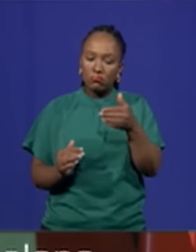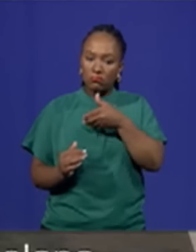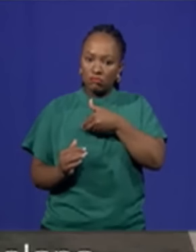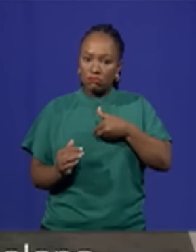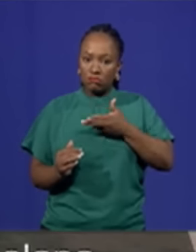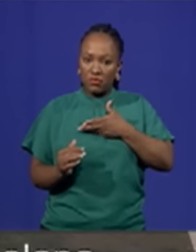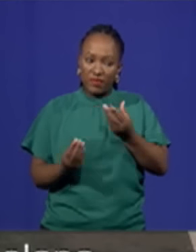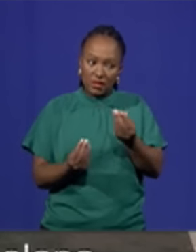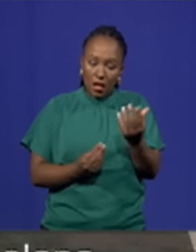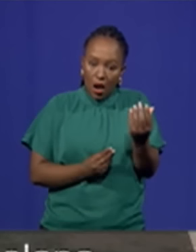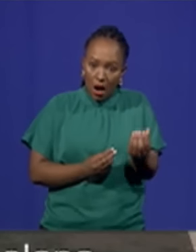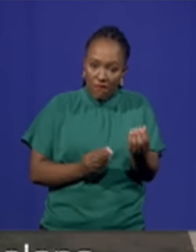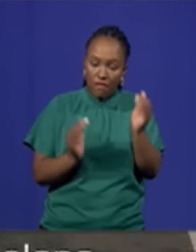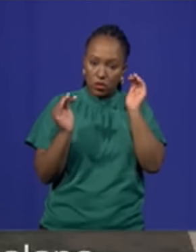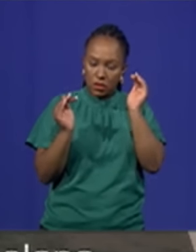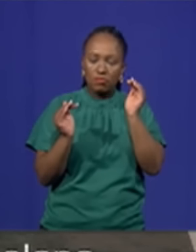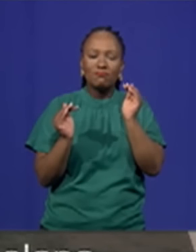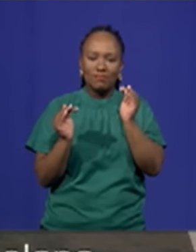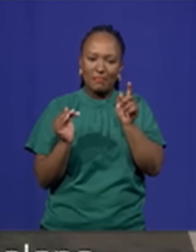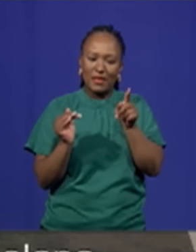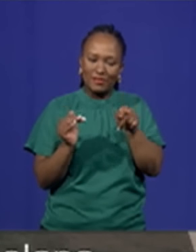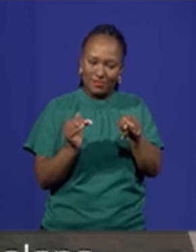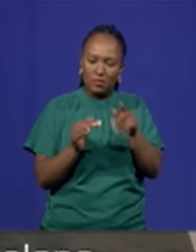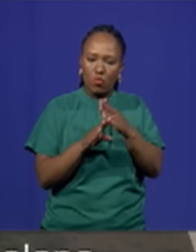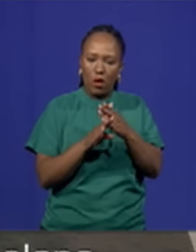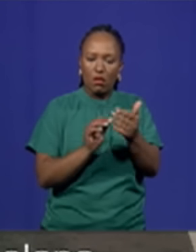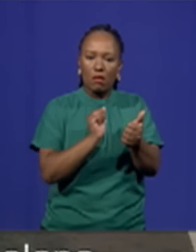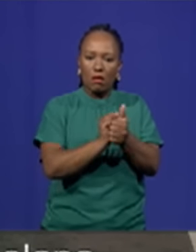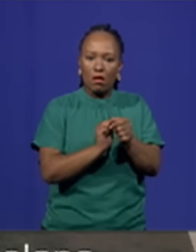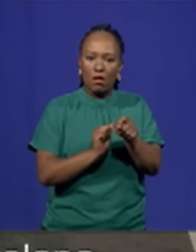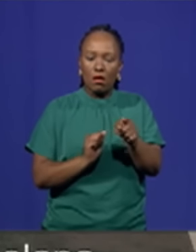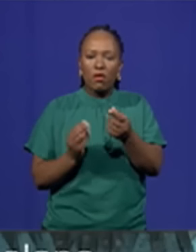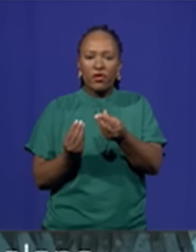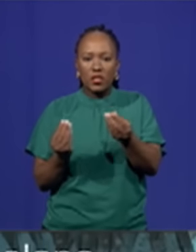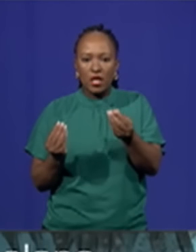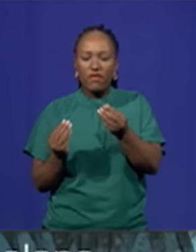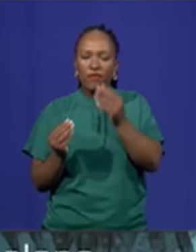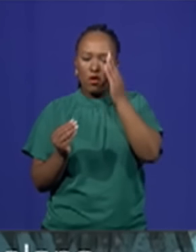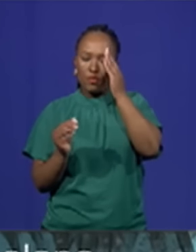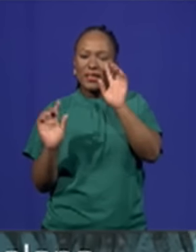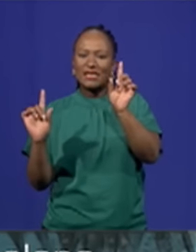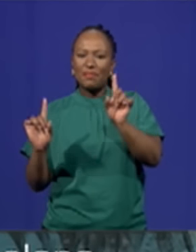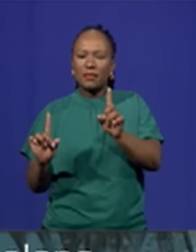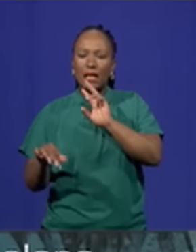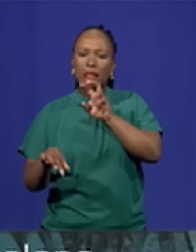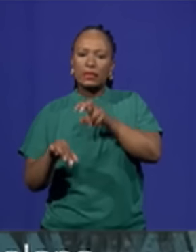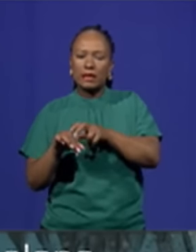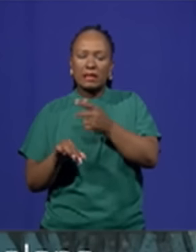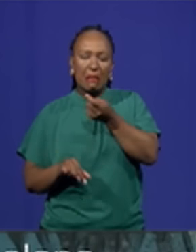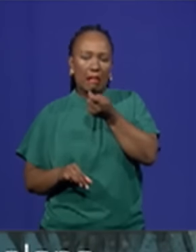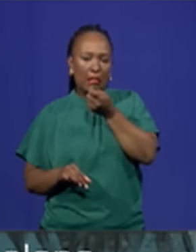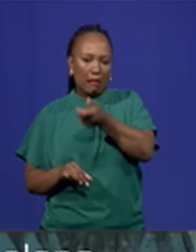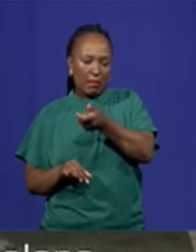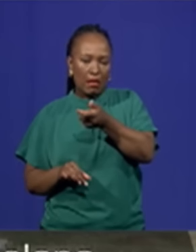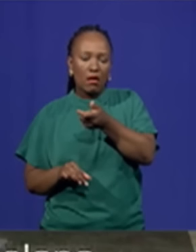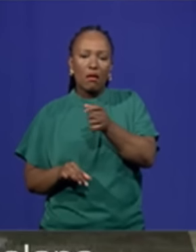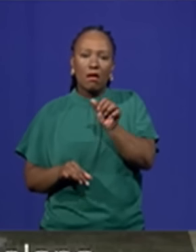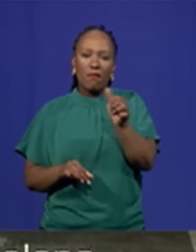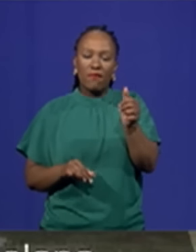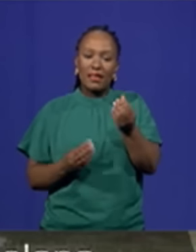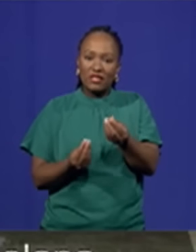autism. Dikolo tsa thuto ya bana ba ditlhoko tse di kgethegileng di a tlhaela. Go ntse le dikolo tsa bana ba ba nang le ditlhoko